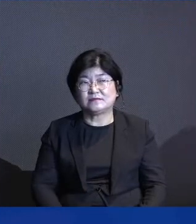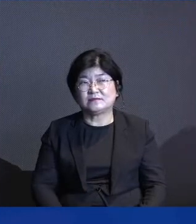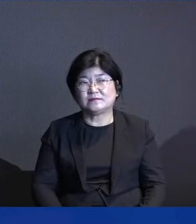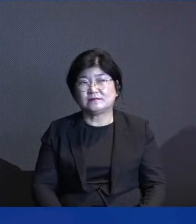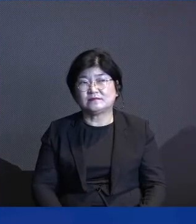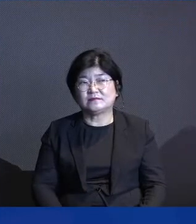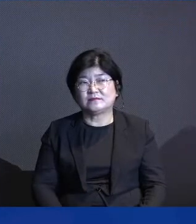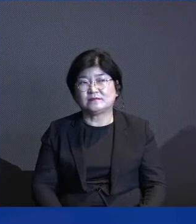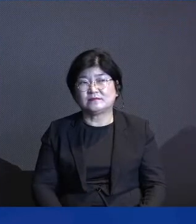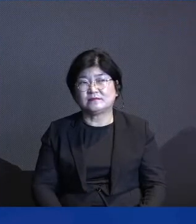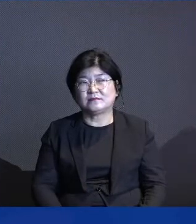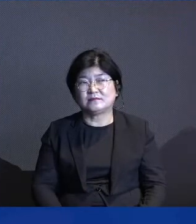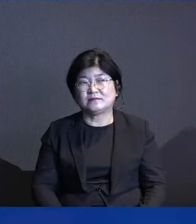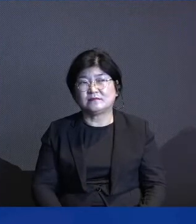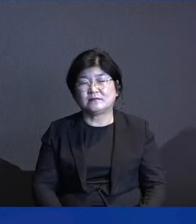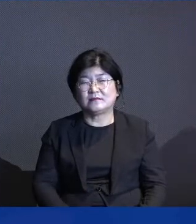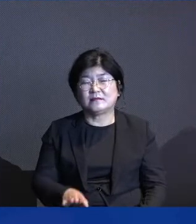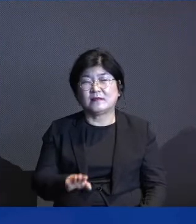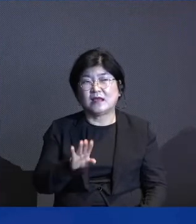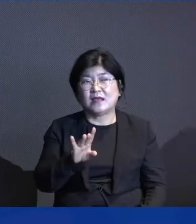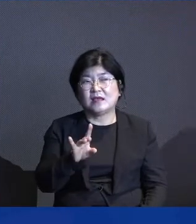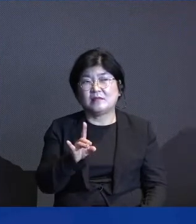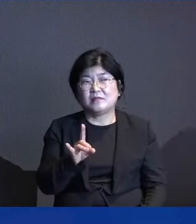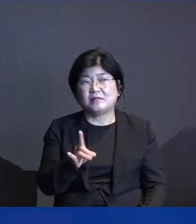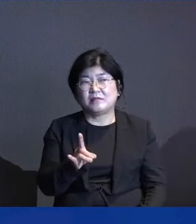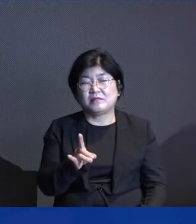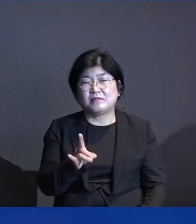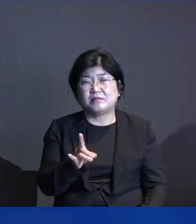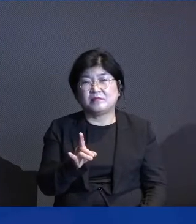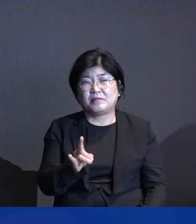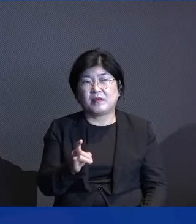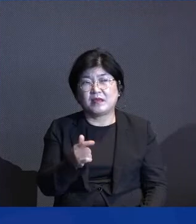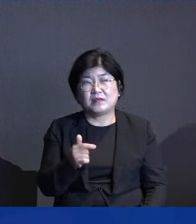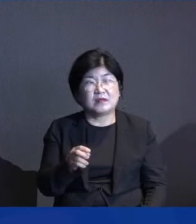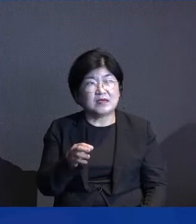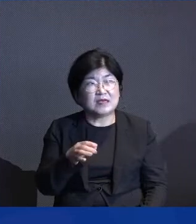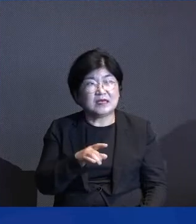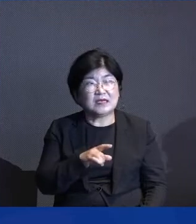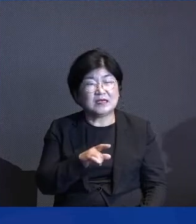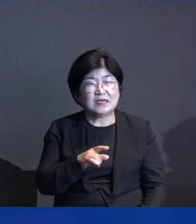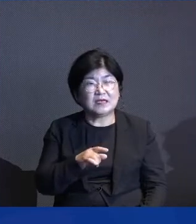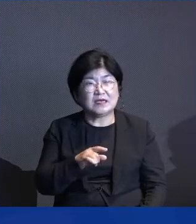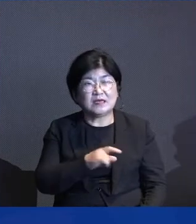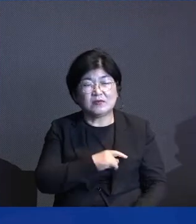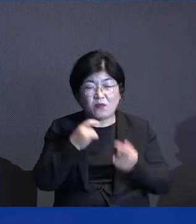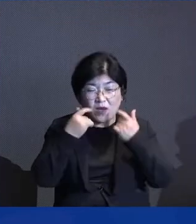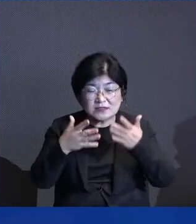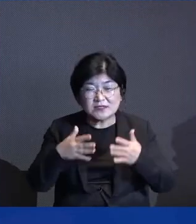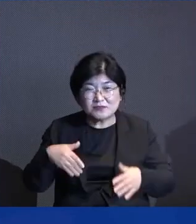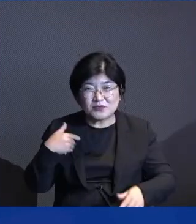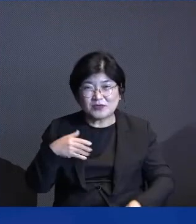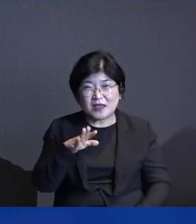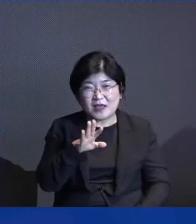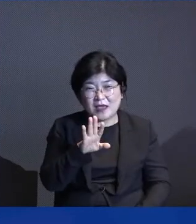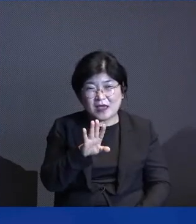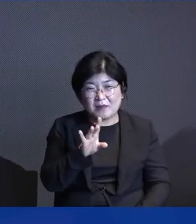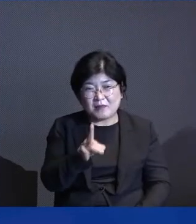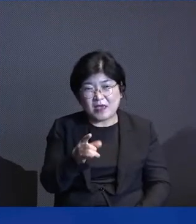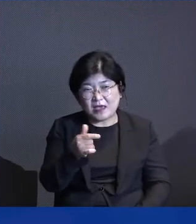Banerjee, sorry, I can't pronounce well, Banerjee. but he talked about how it's important